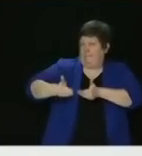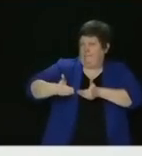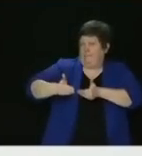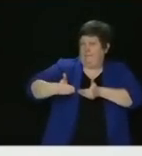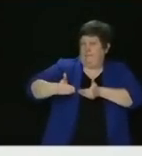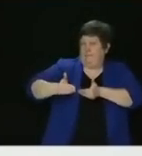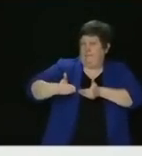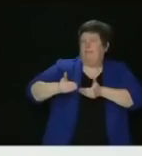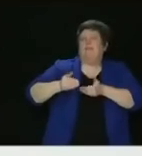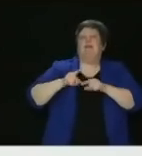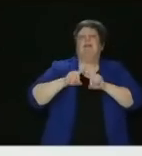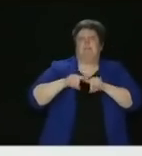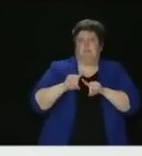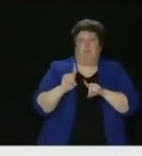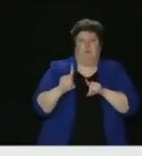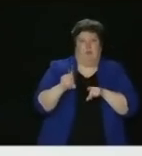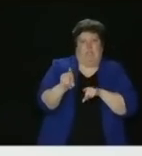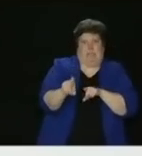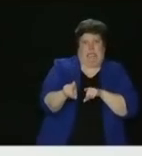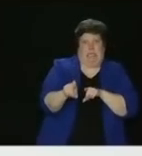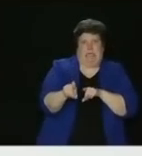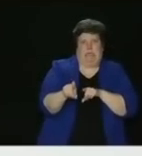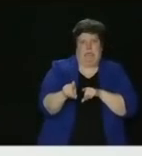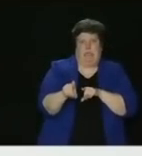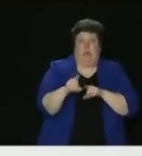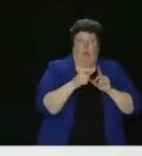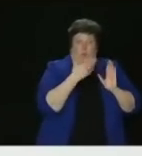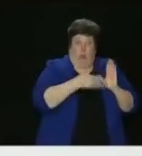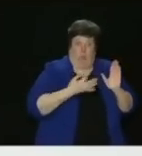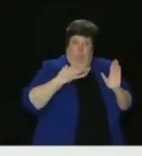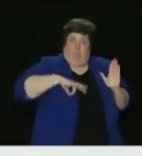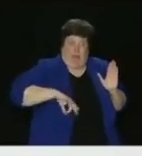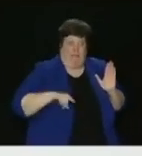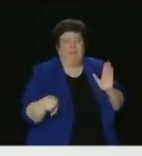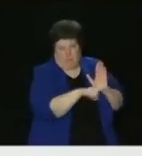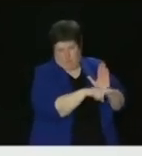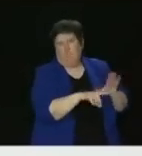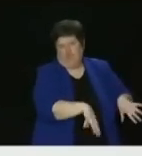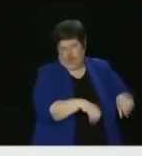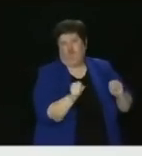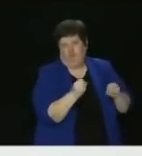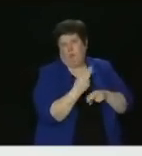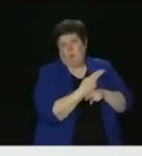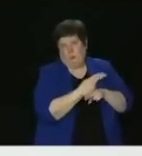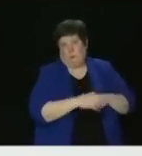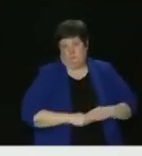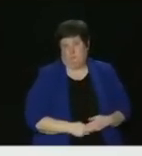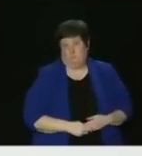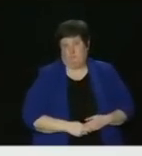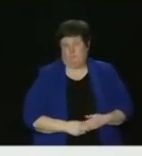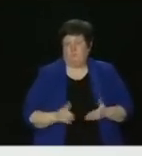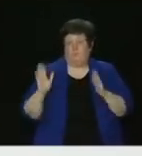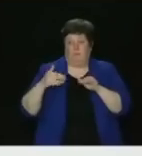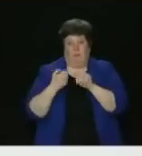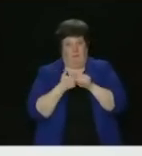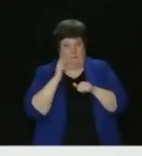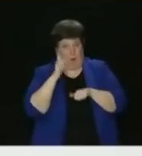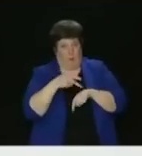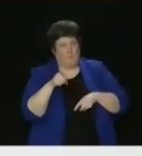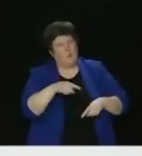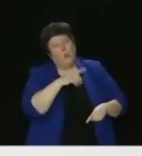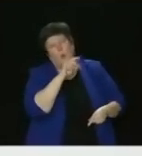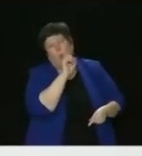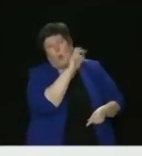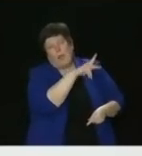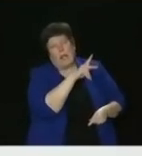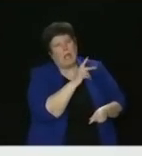will actually be felt and have an impact on the ground. Following up. Thank you. So can you please clarify